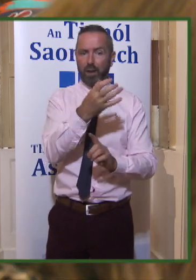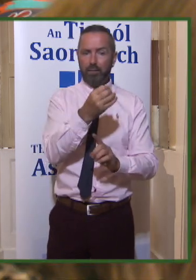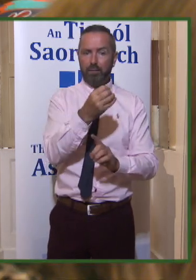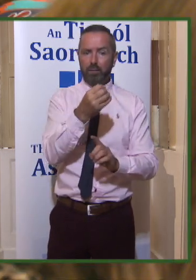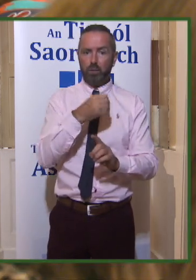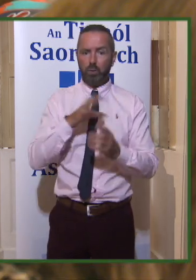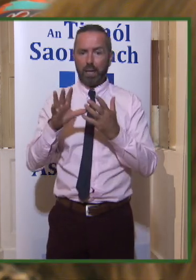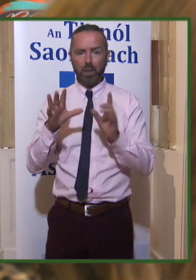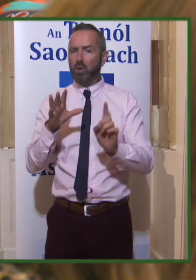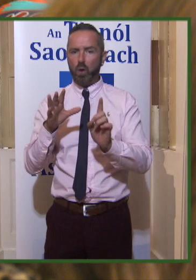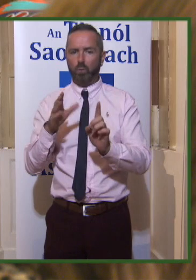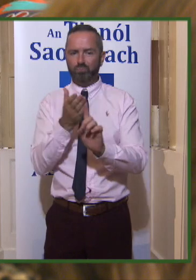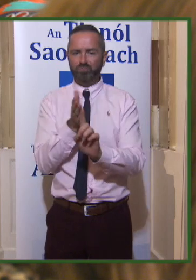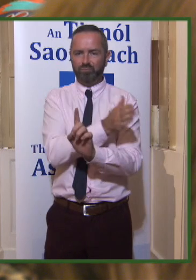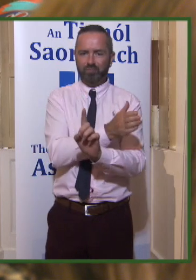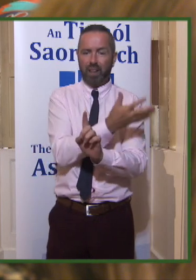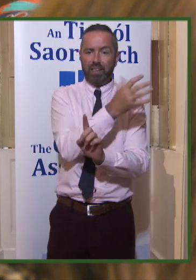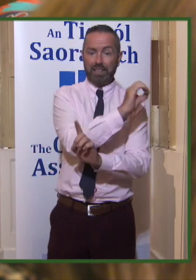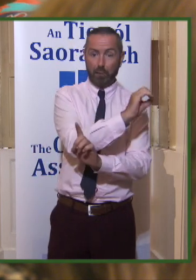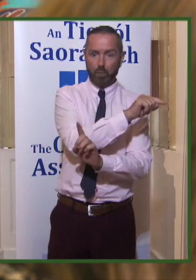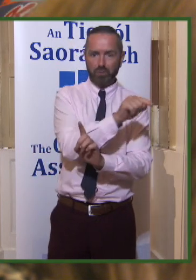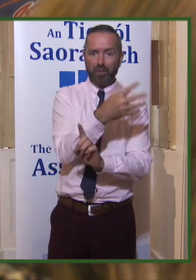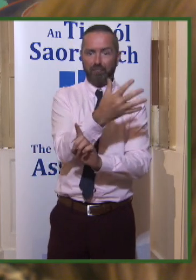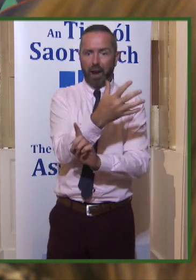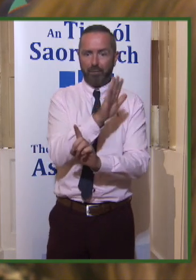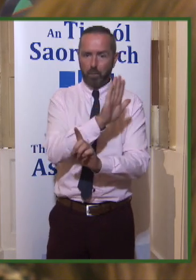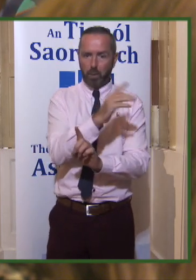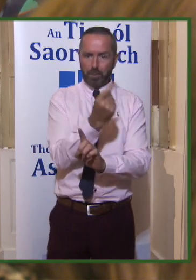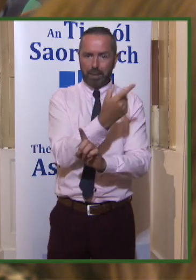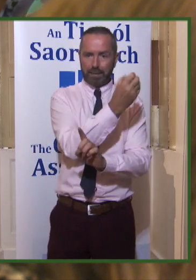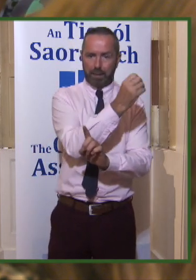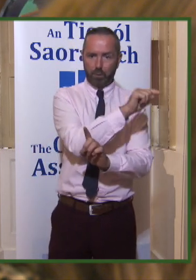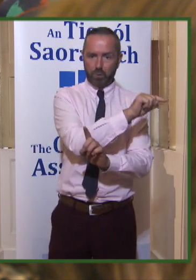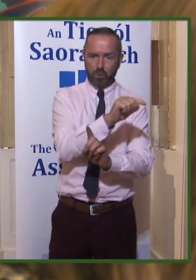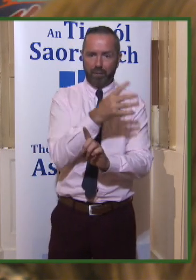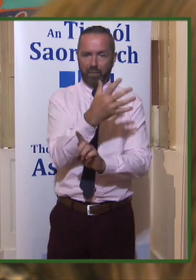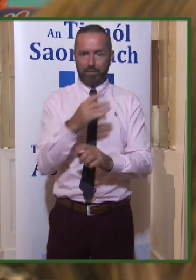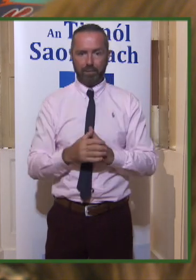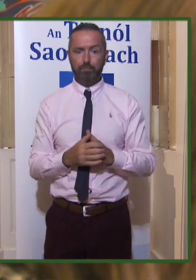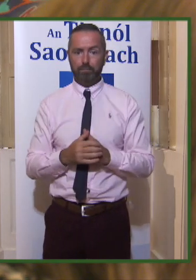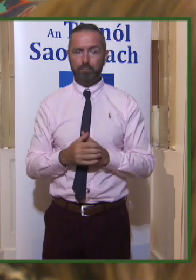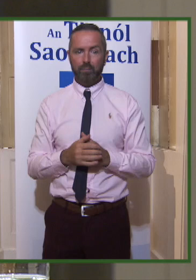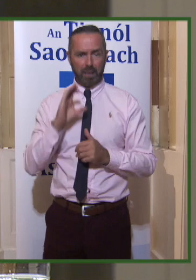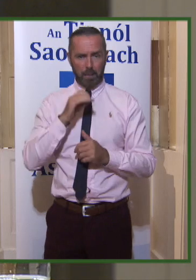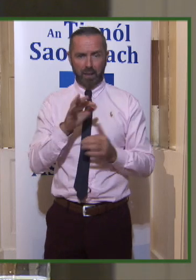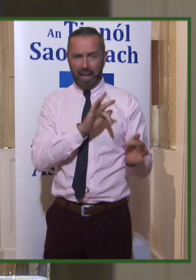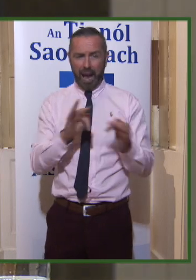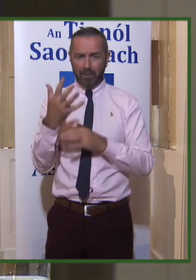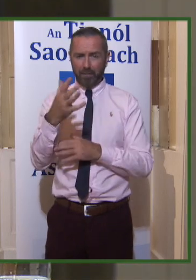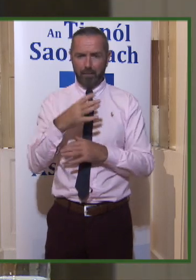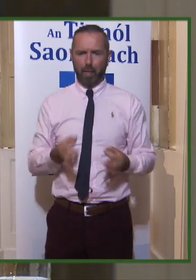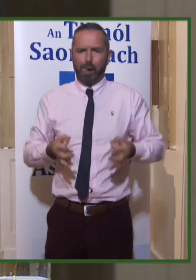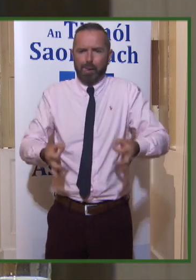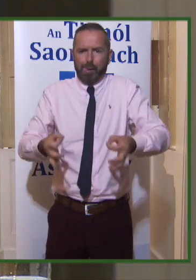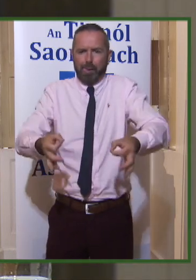5. 0 to because 5. It needed to be finite and not in the distant future. Okay, so could you just read what you're... Excuse